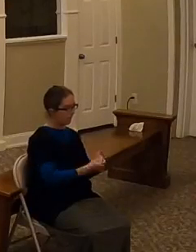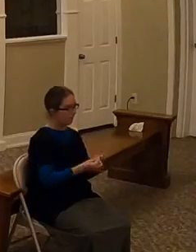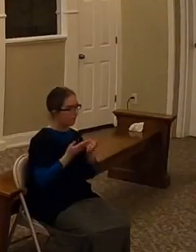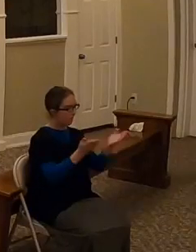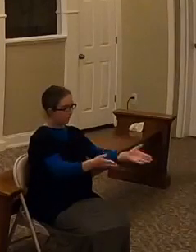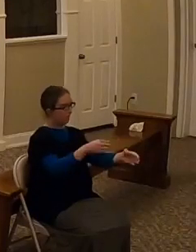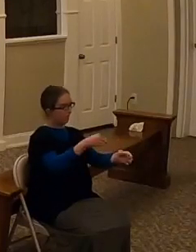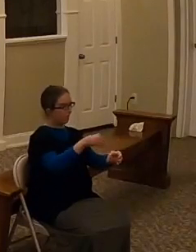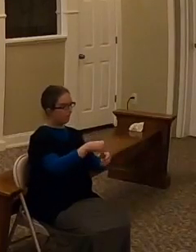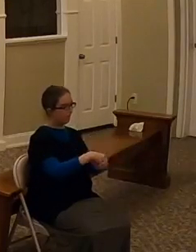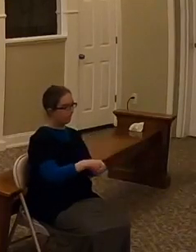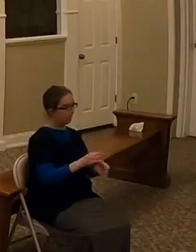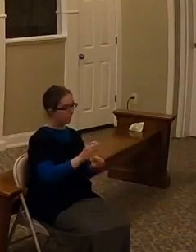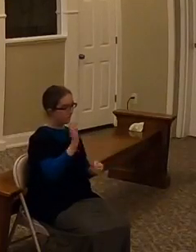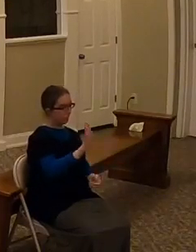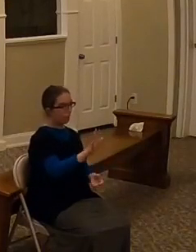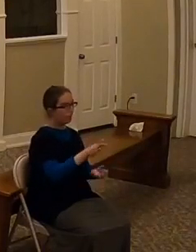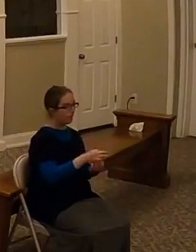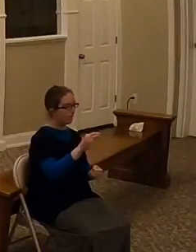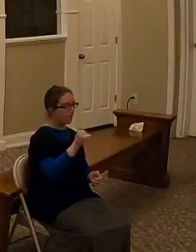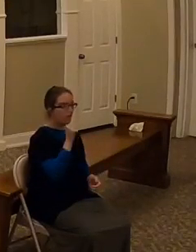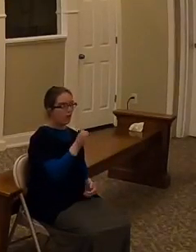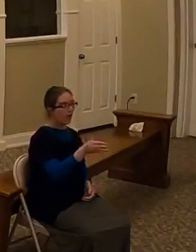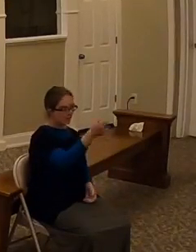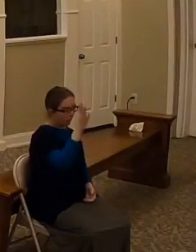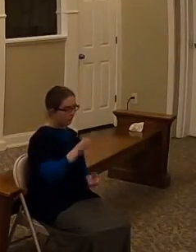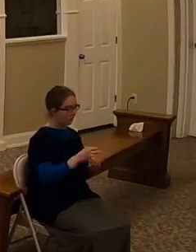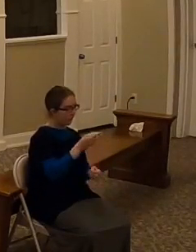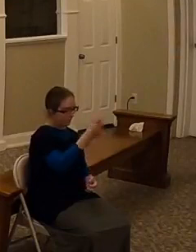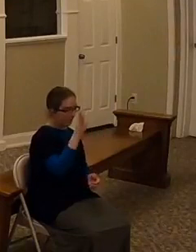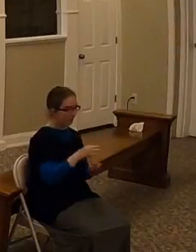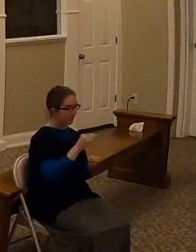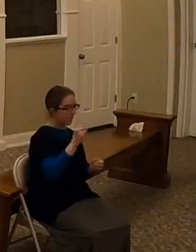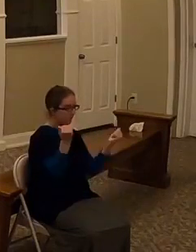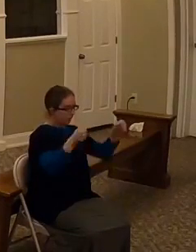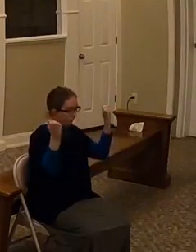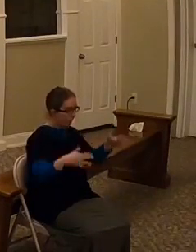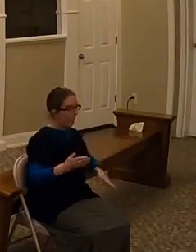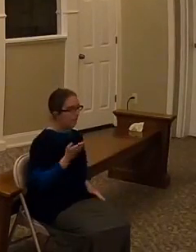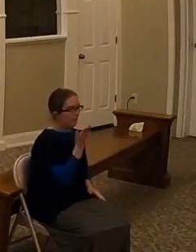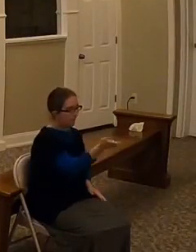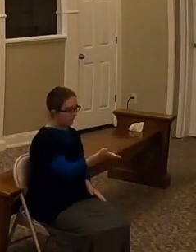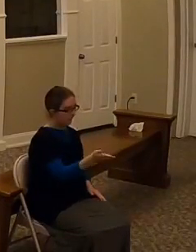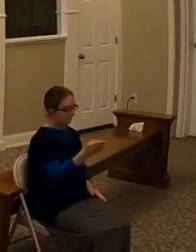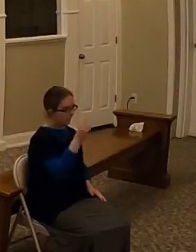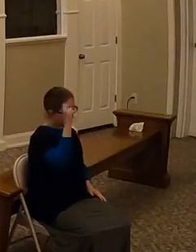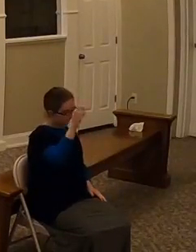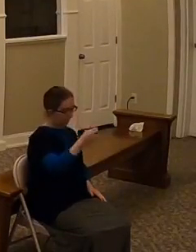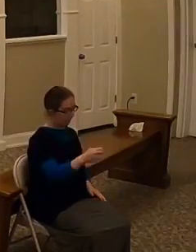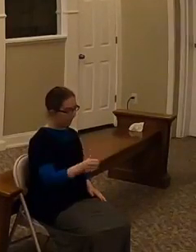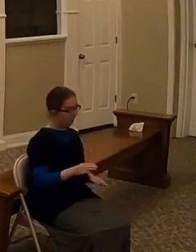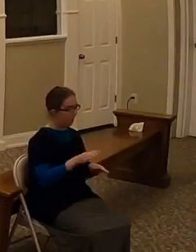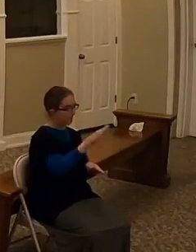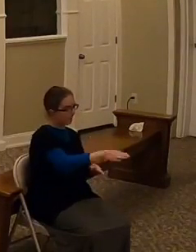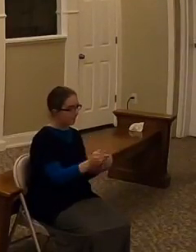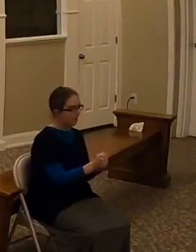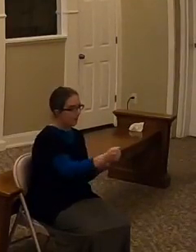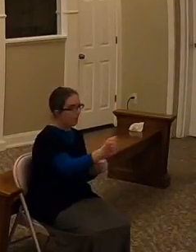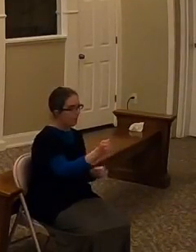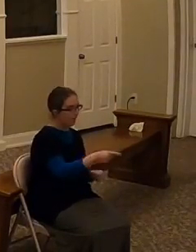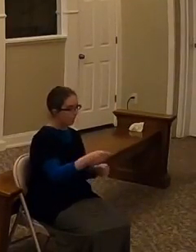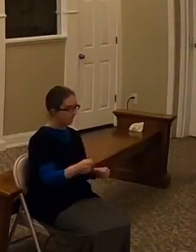In spirit, that's in your spirit, not God's spirit. God's spirit's already there. Amen. He's already a step ahead of you